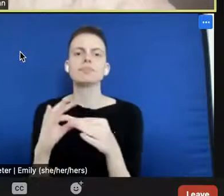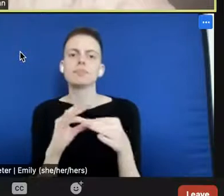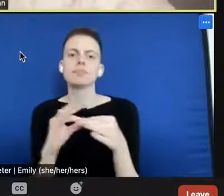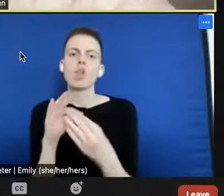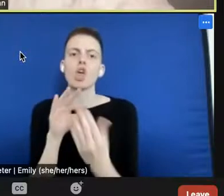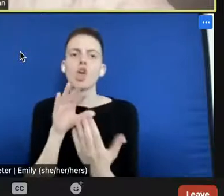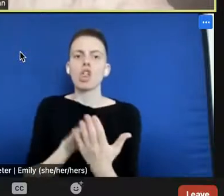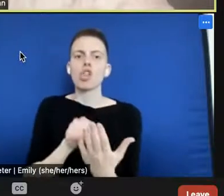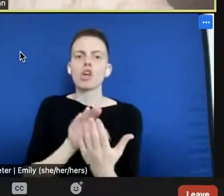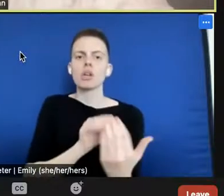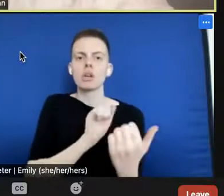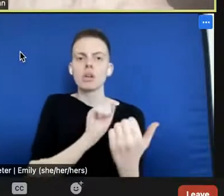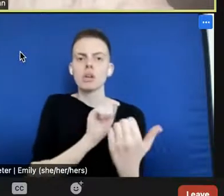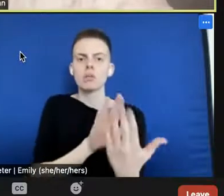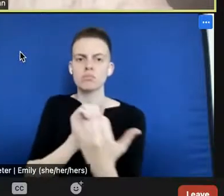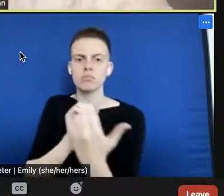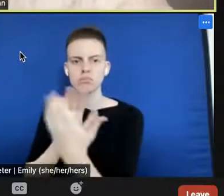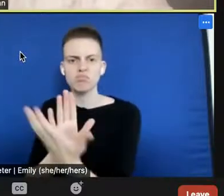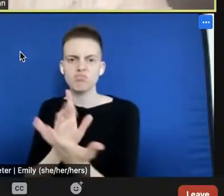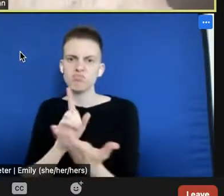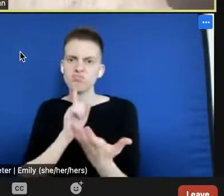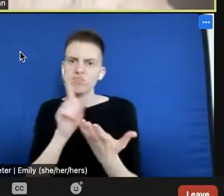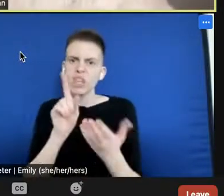and mutually supportive.